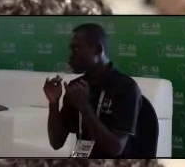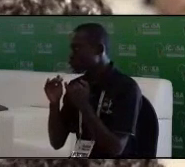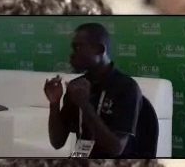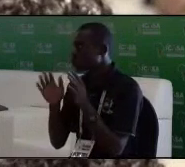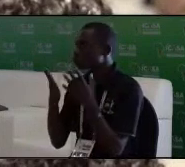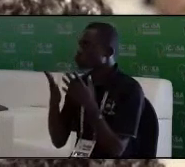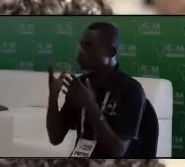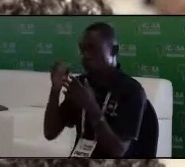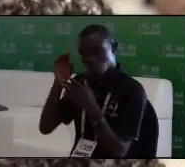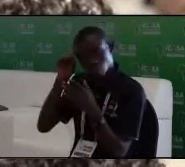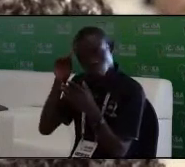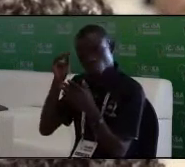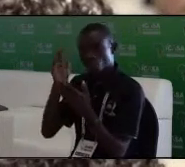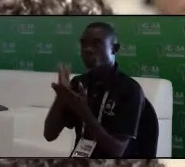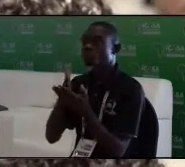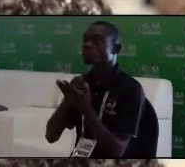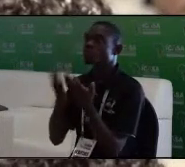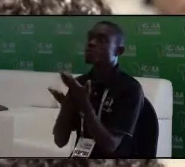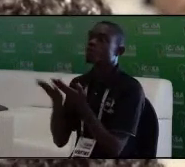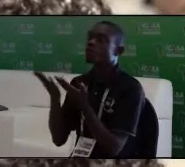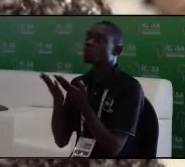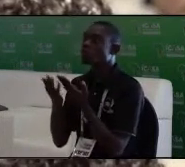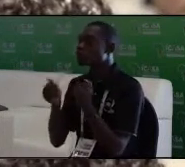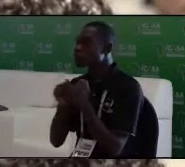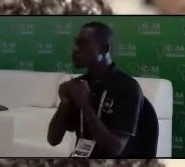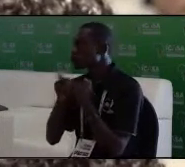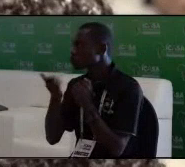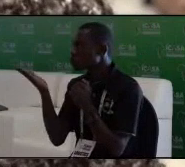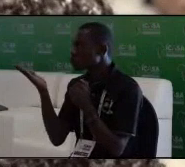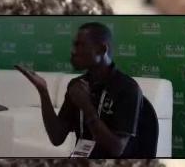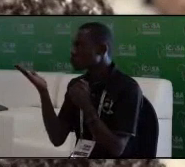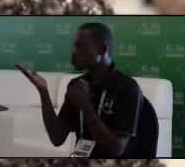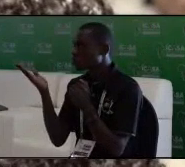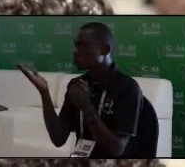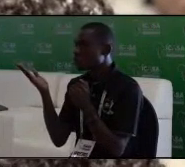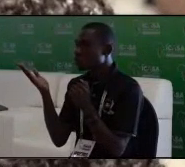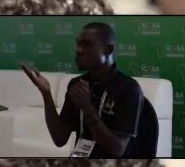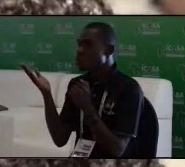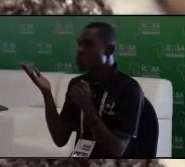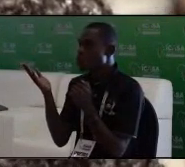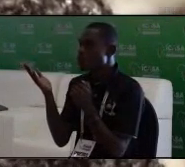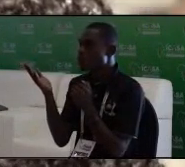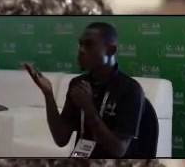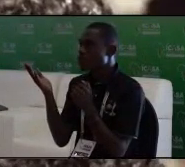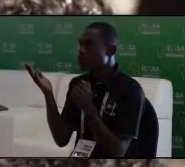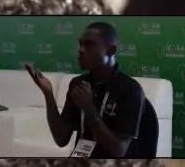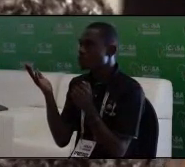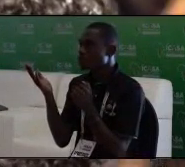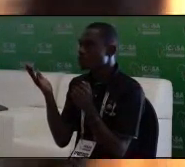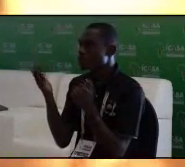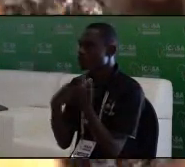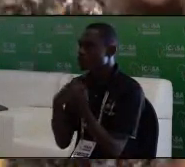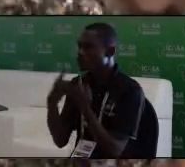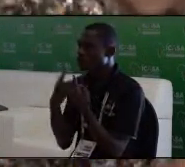tests, what they've learned and what they would like to share with you. So that's sort of roughly how we're going to run